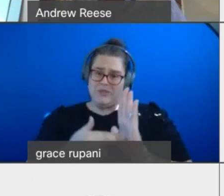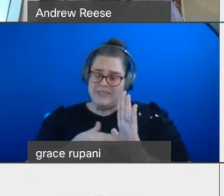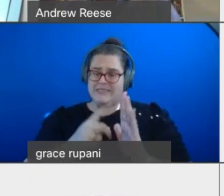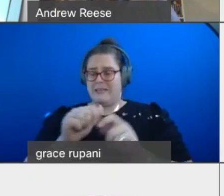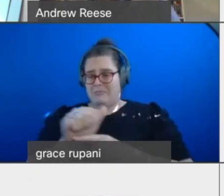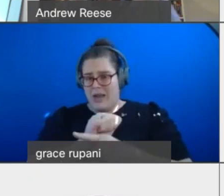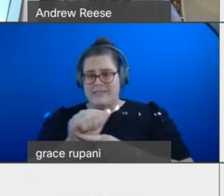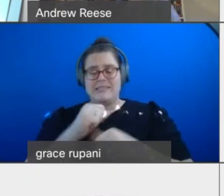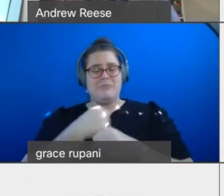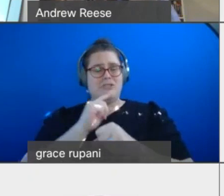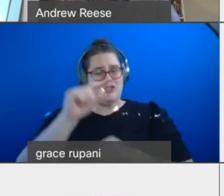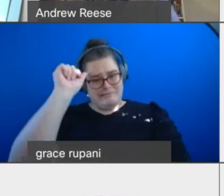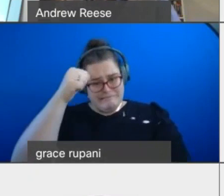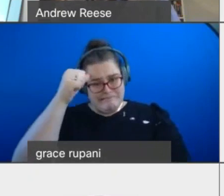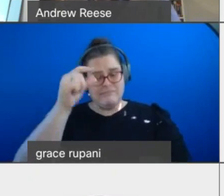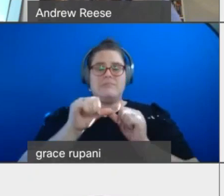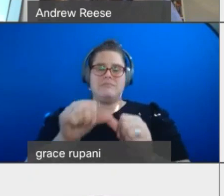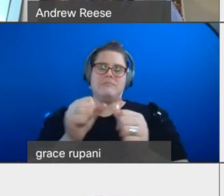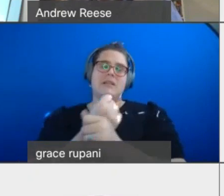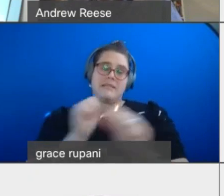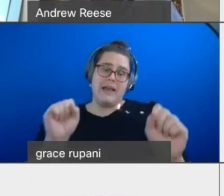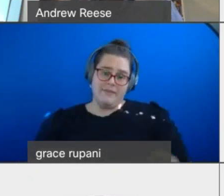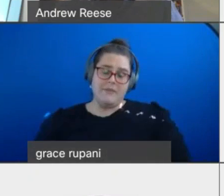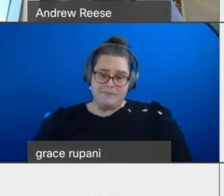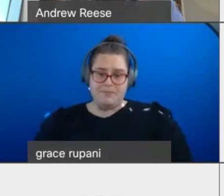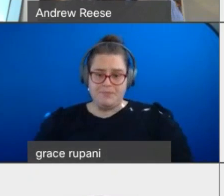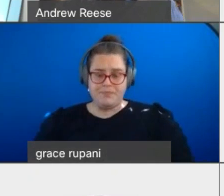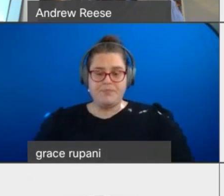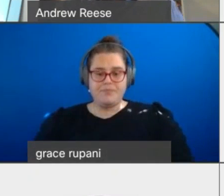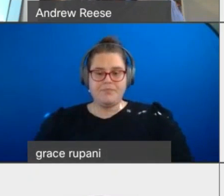of the other things I just want to make sure that people are reminded about,